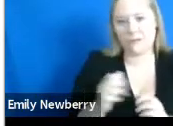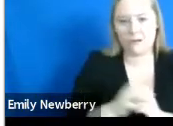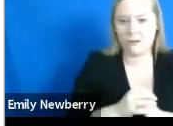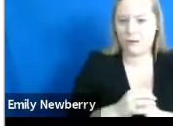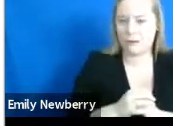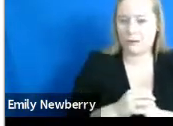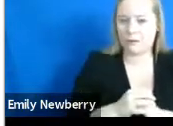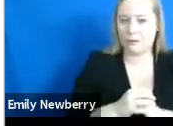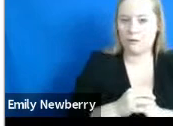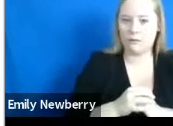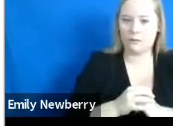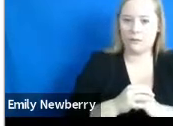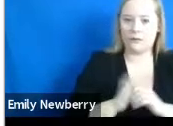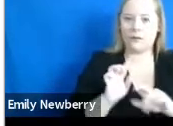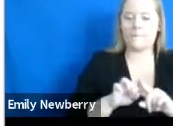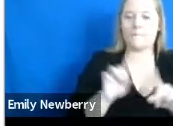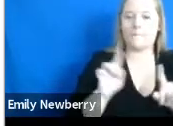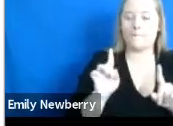but